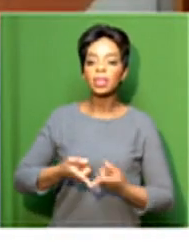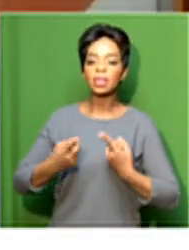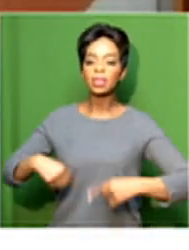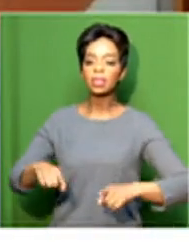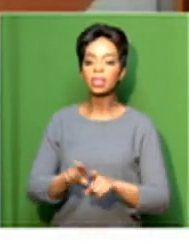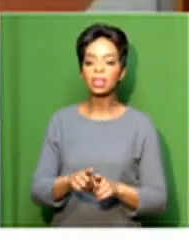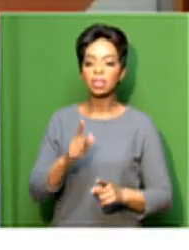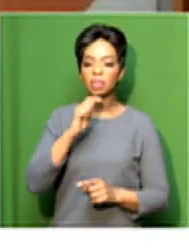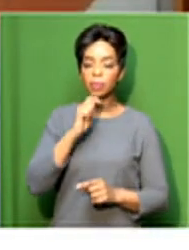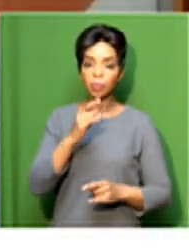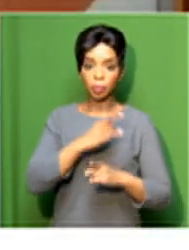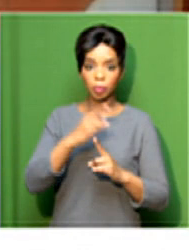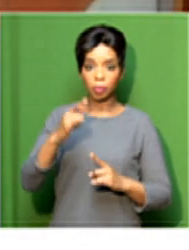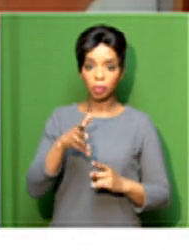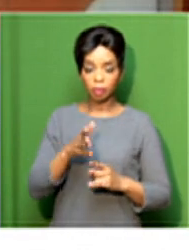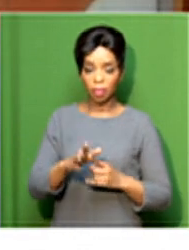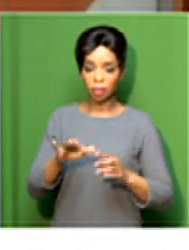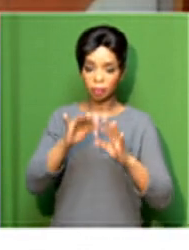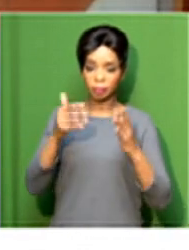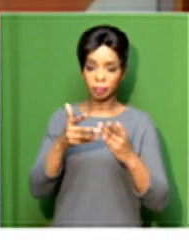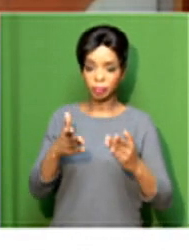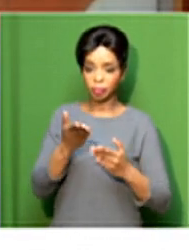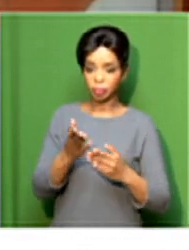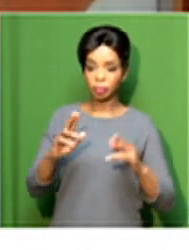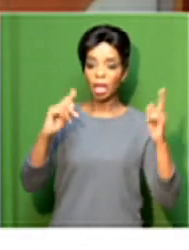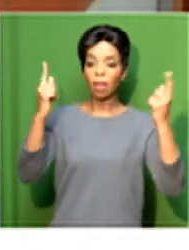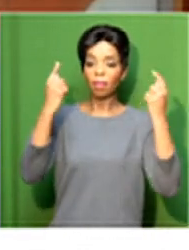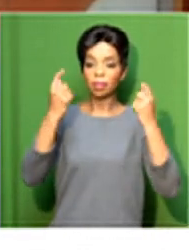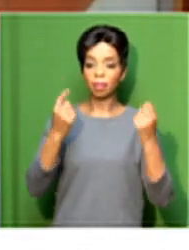We won the EarthX Impact Film Festival a few months ago.